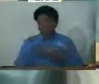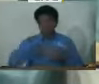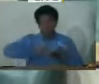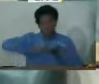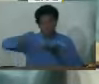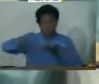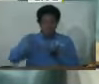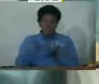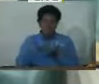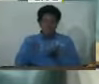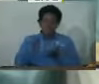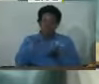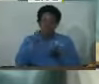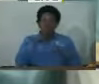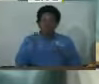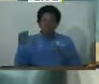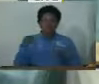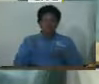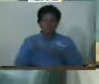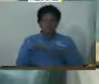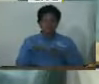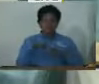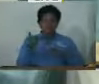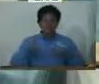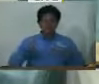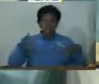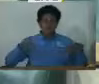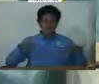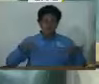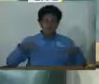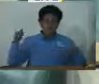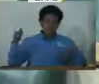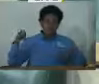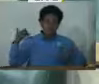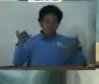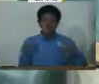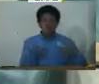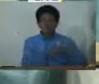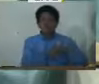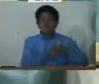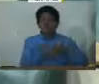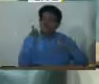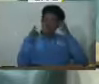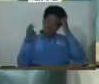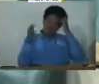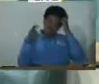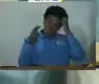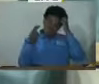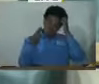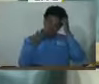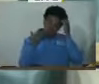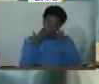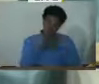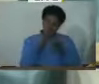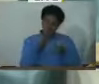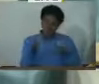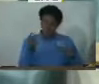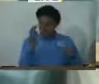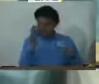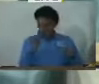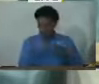taken a leave of absence from this House. It is time that should be used well to resolve doubts and